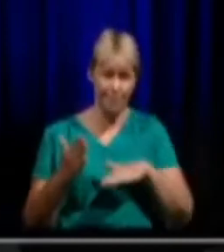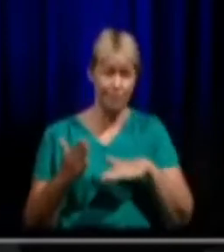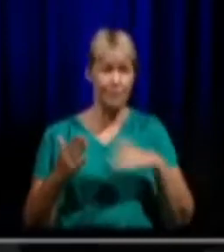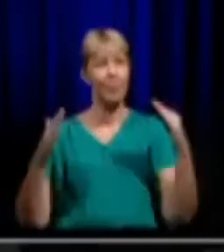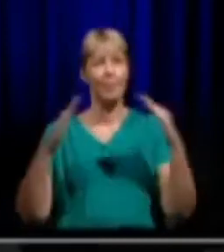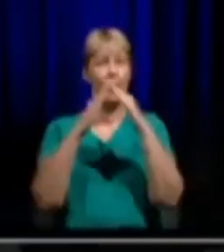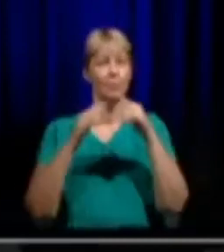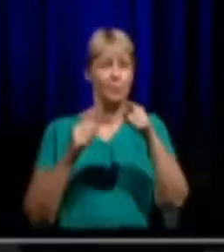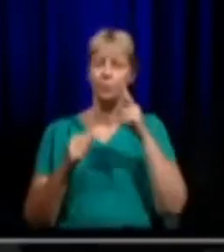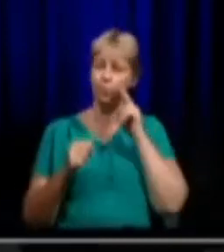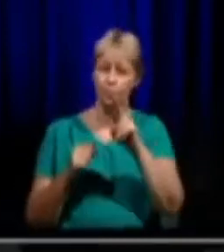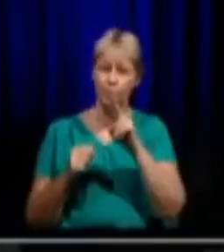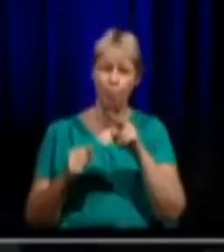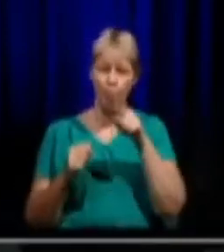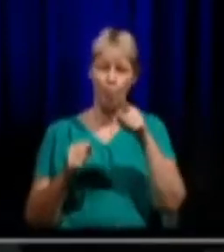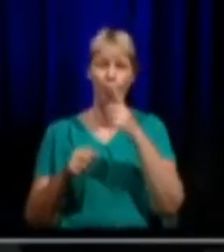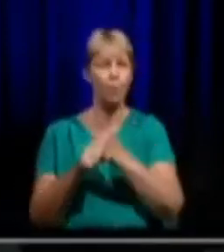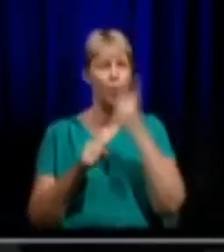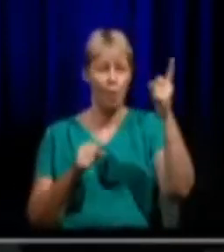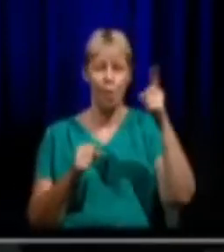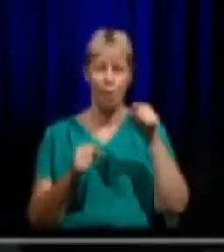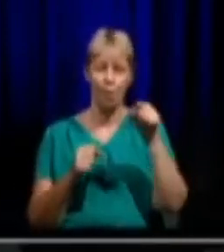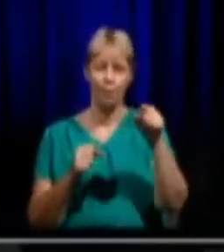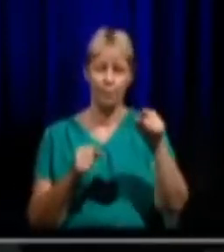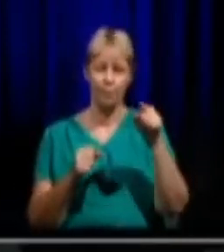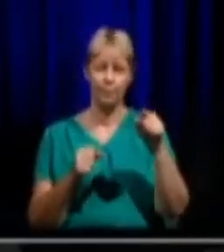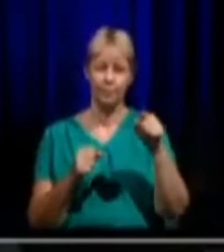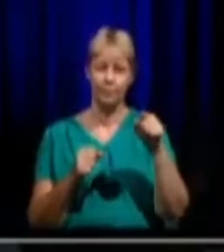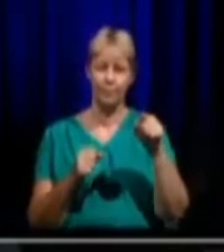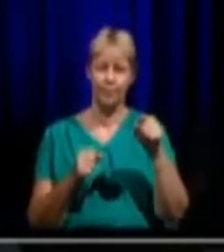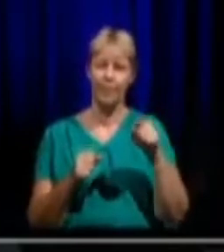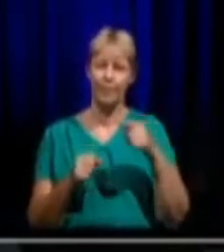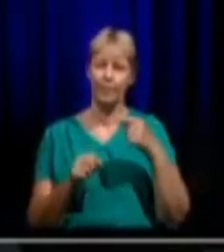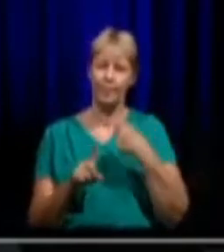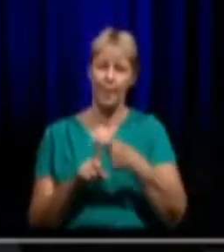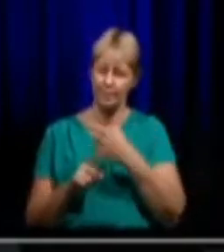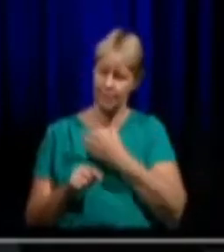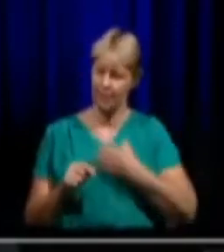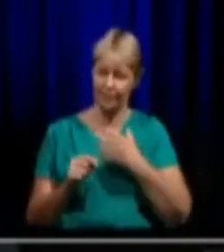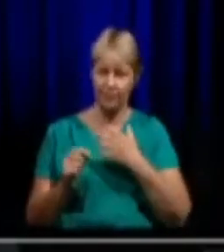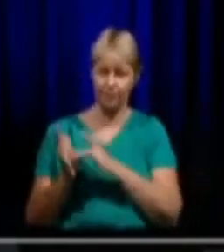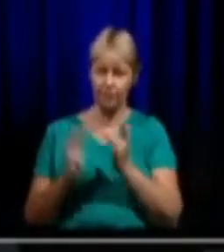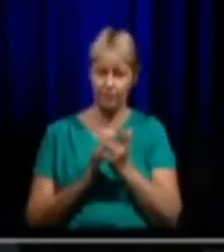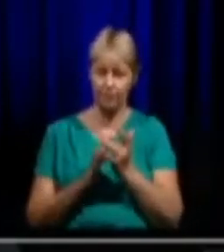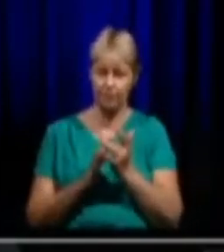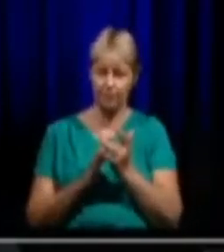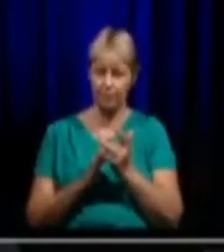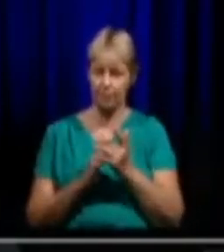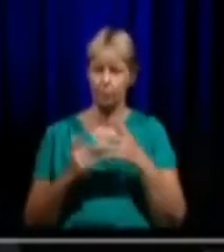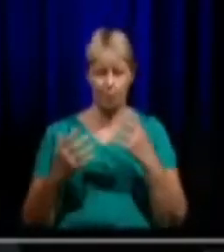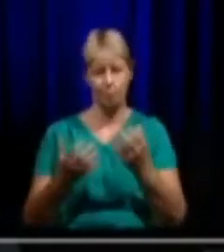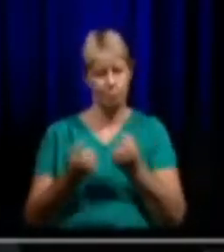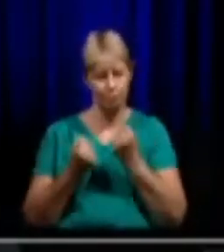transfigured before God in Matthew 17. And they were also asked to accompany Jesus to pray for strength shortly before his death in